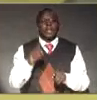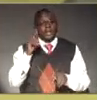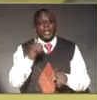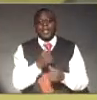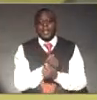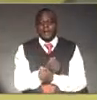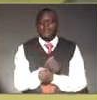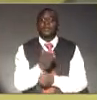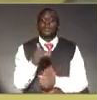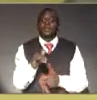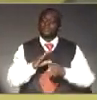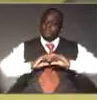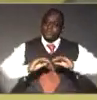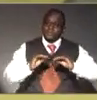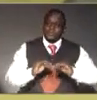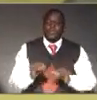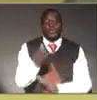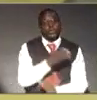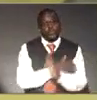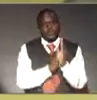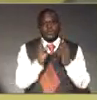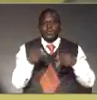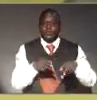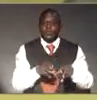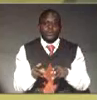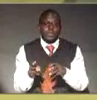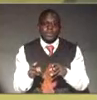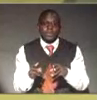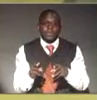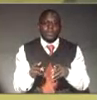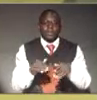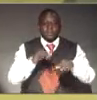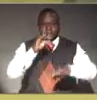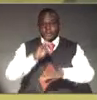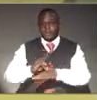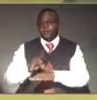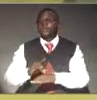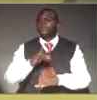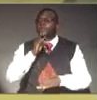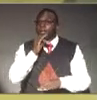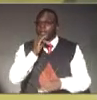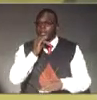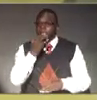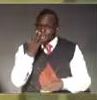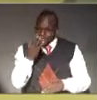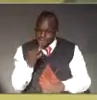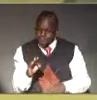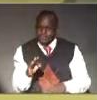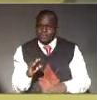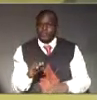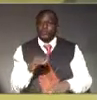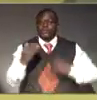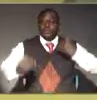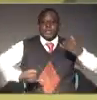us. To teach us God's ways, which were determined for man to live if he was to enjoy a